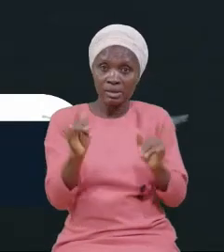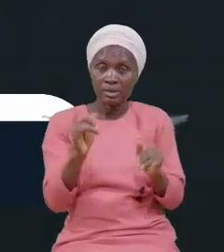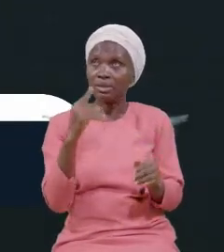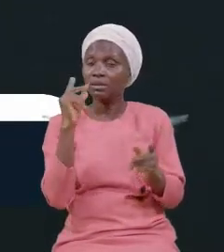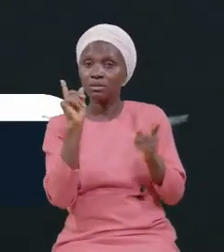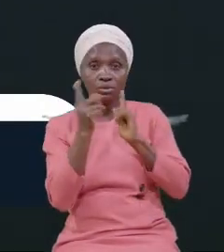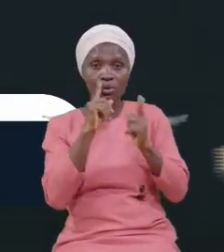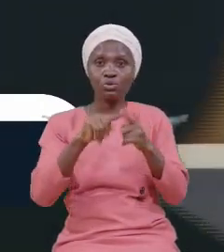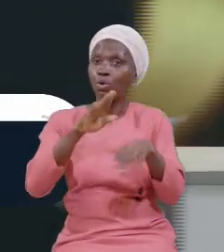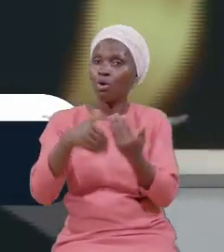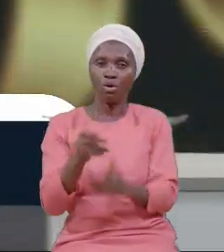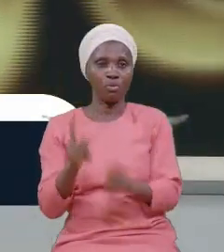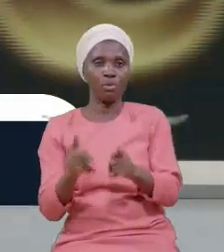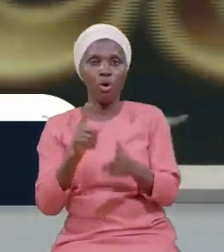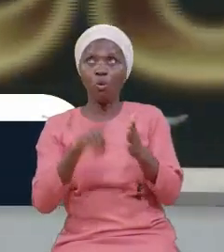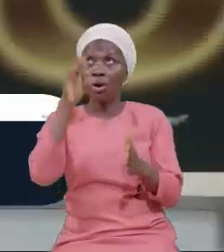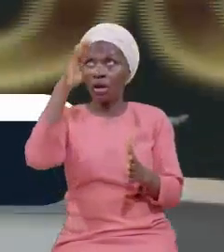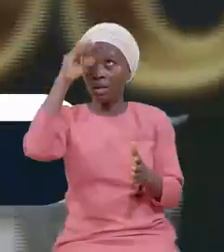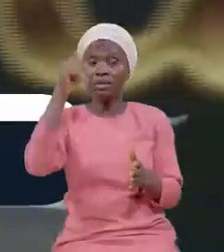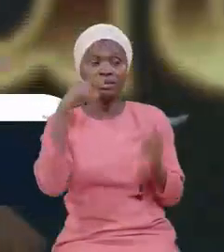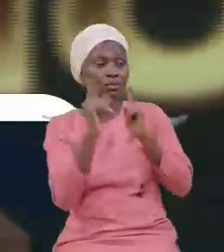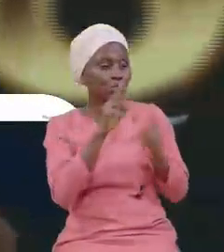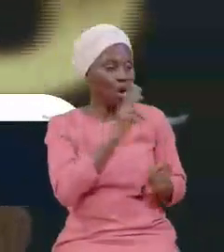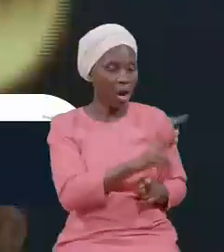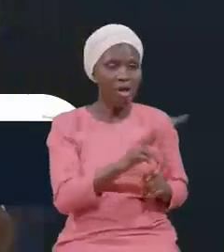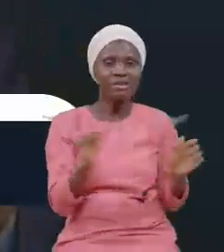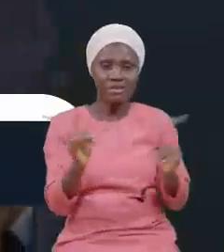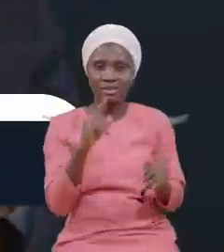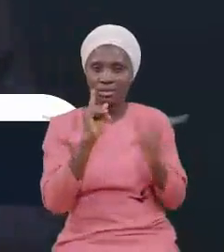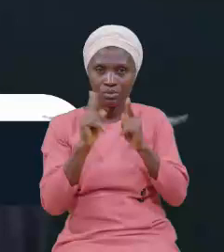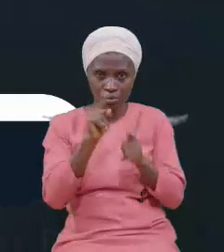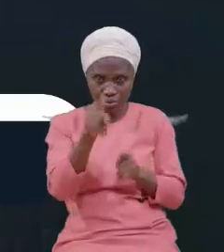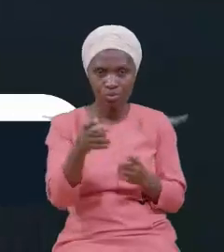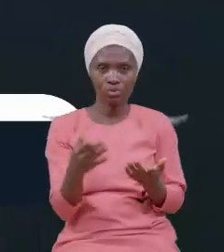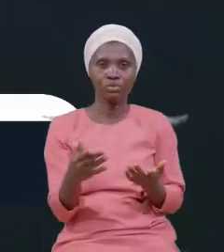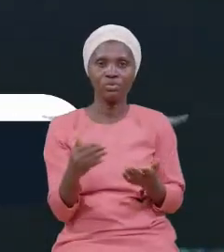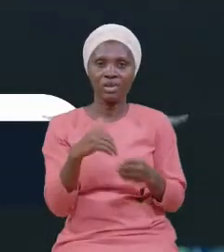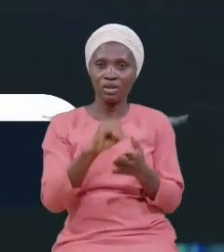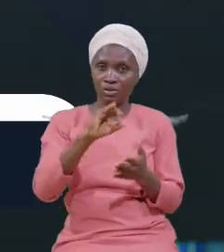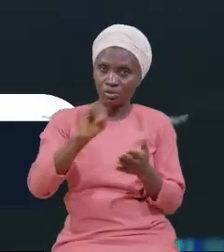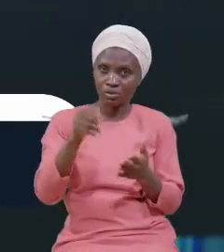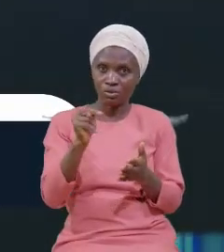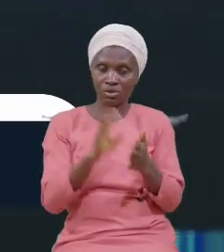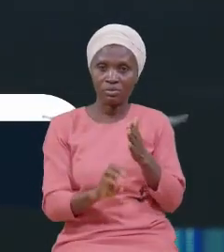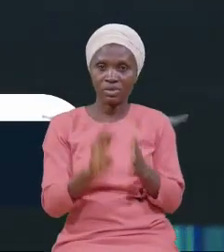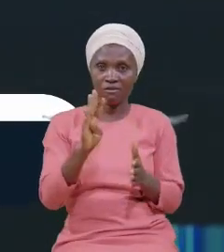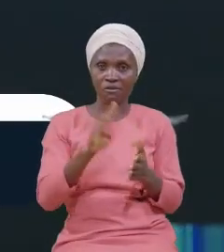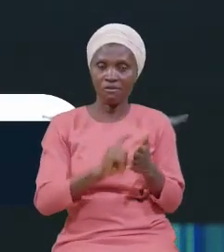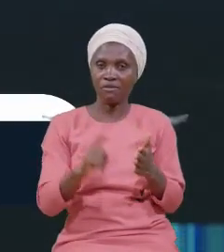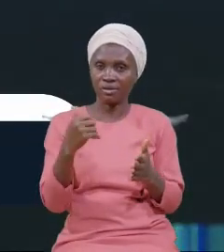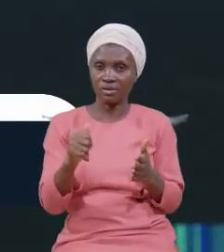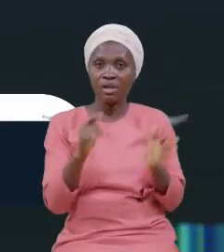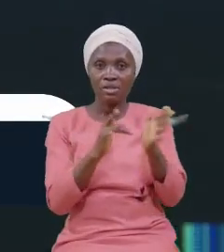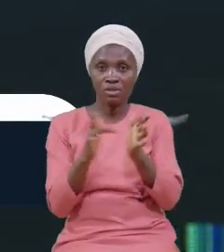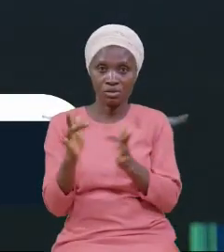to you. Look at what he said in John chapter 4, verse 10. Jesus answered and said unto her,